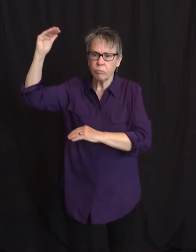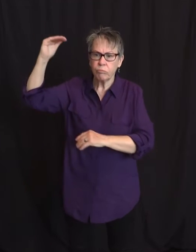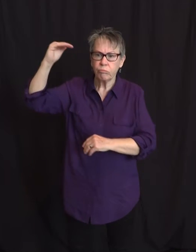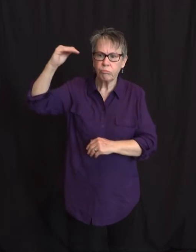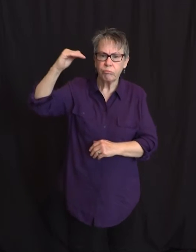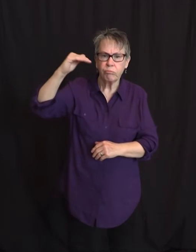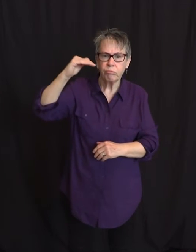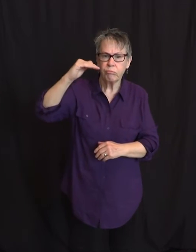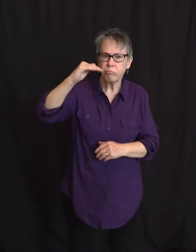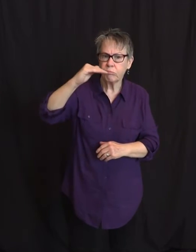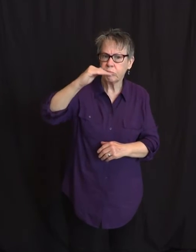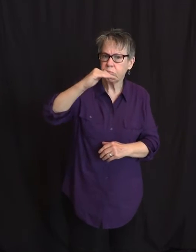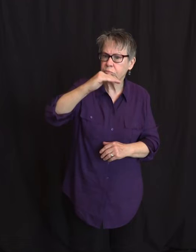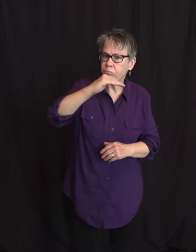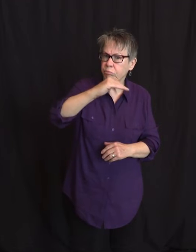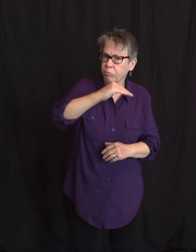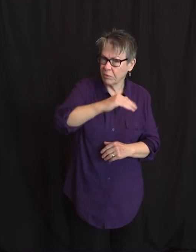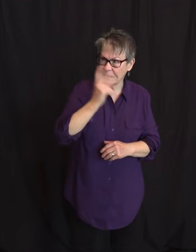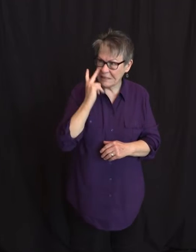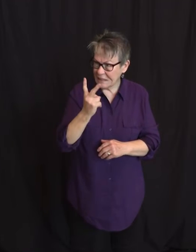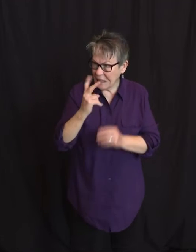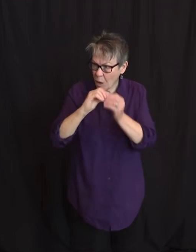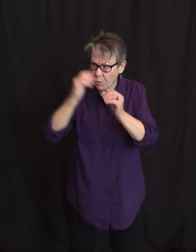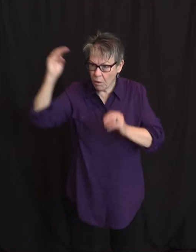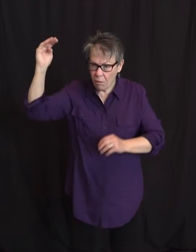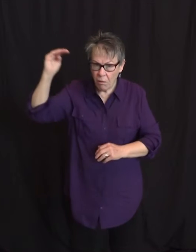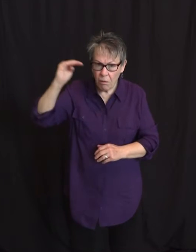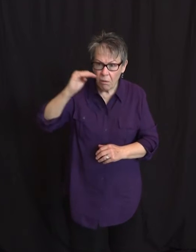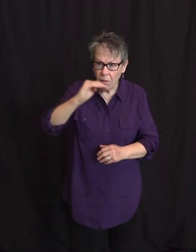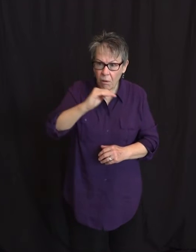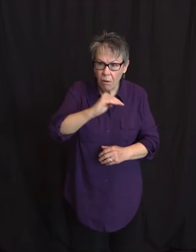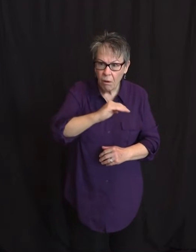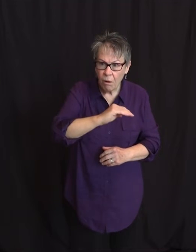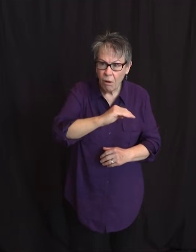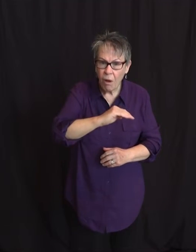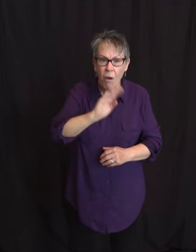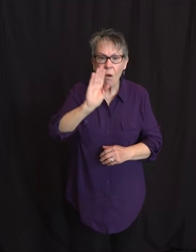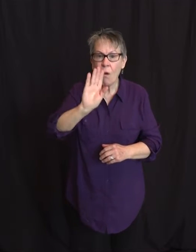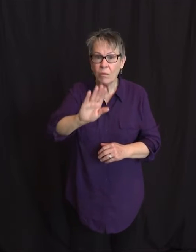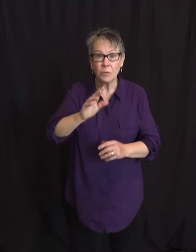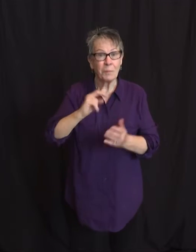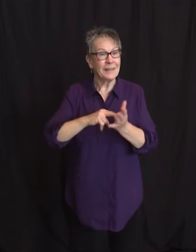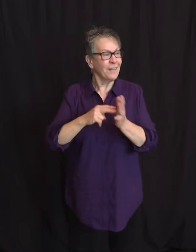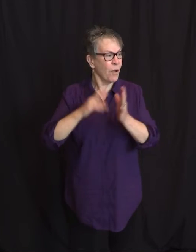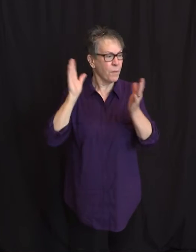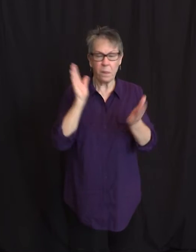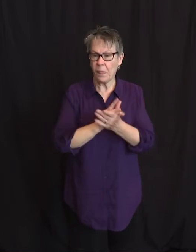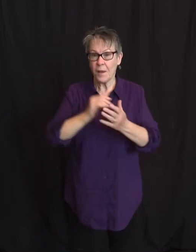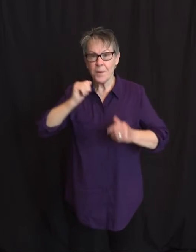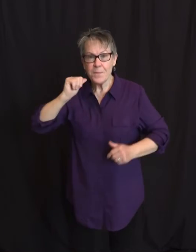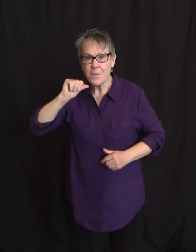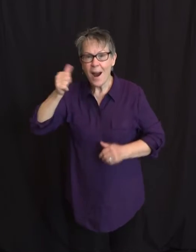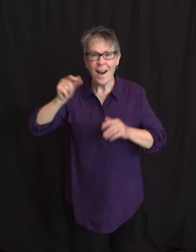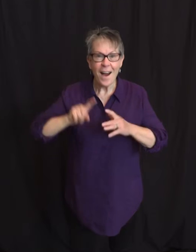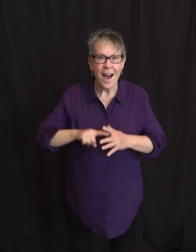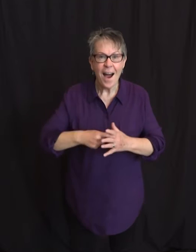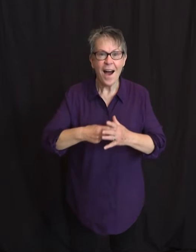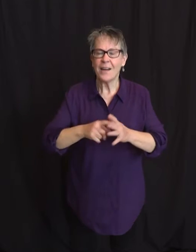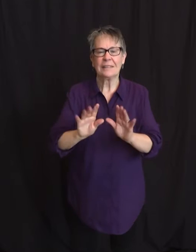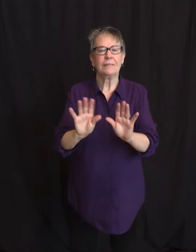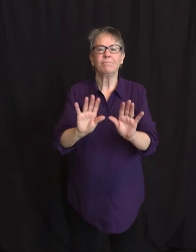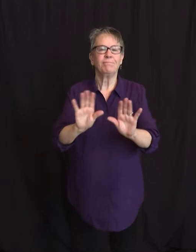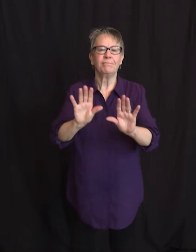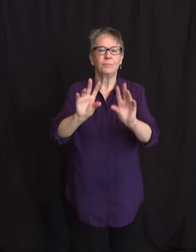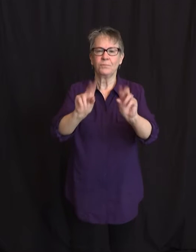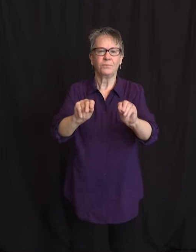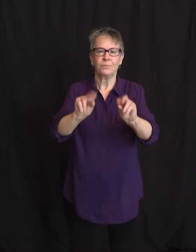so I'd love to say that it's tomorrow, but I don't want folks, it isn't, but I also don't want folks to lose their hope because we're